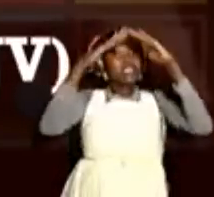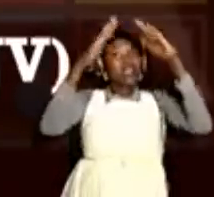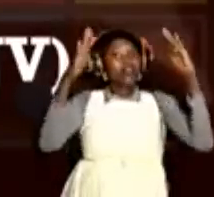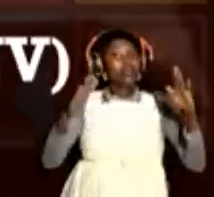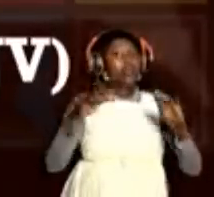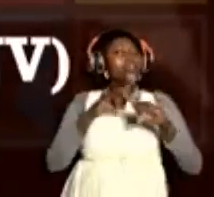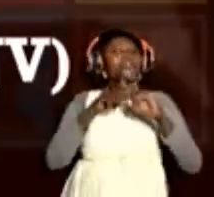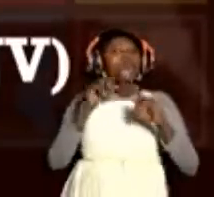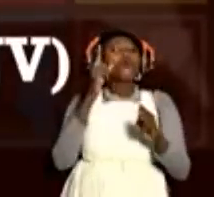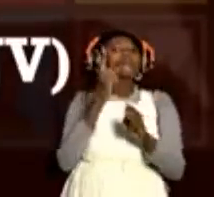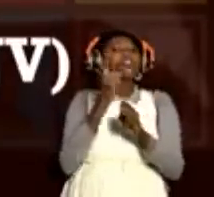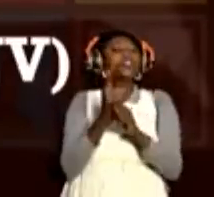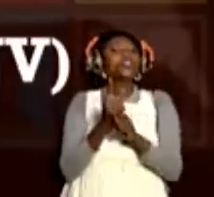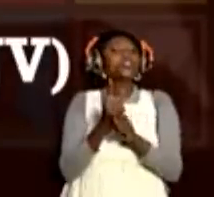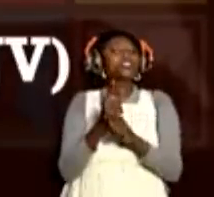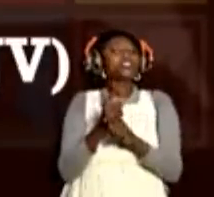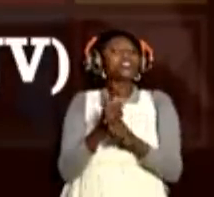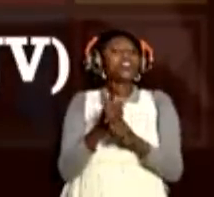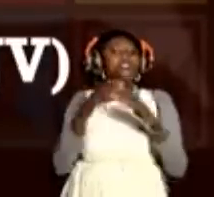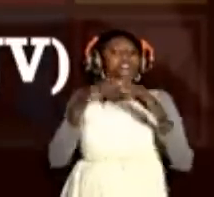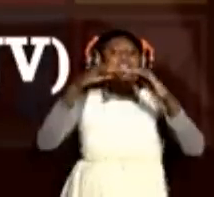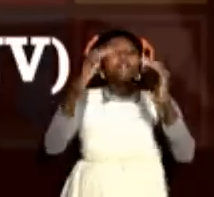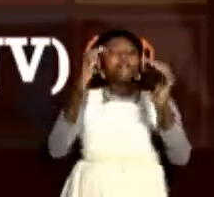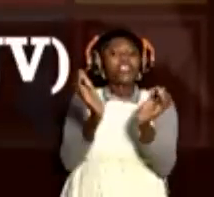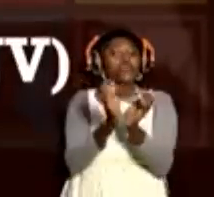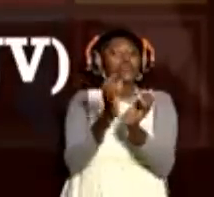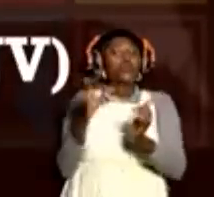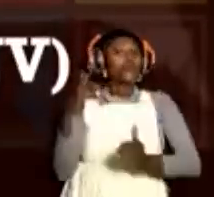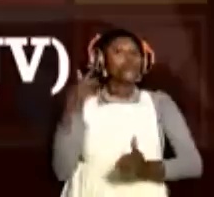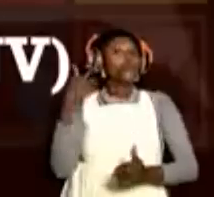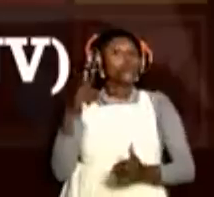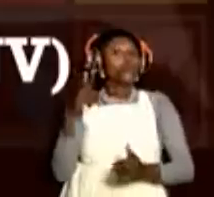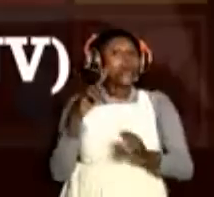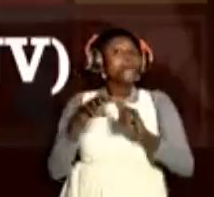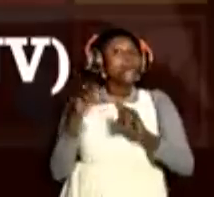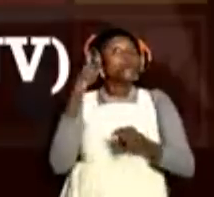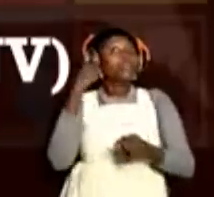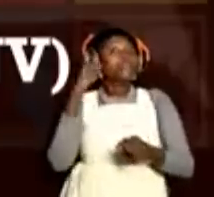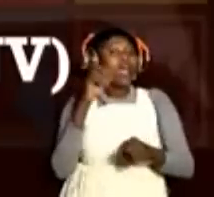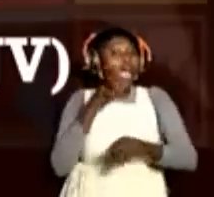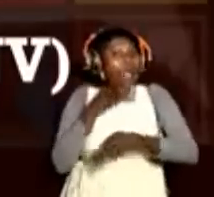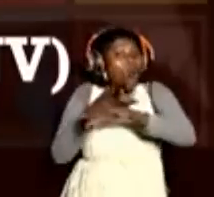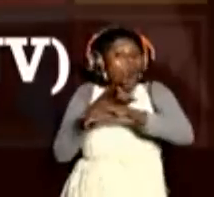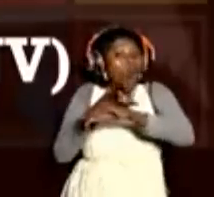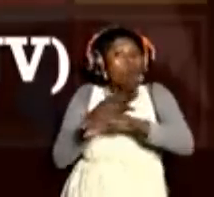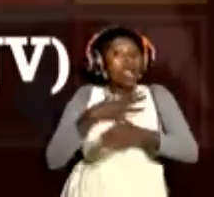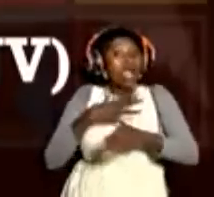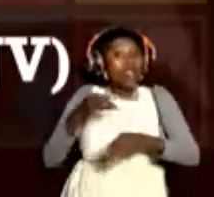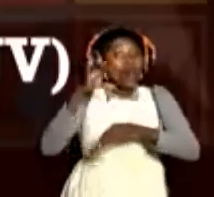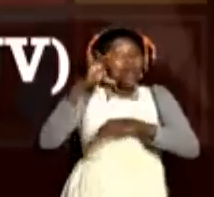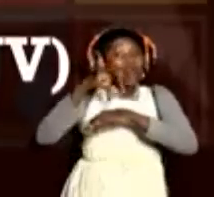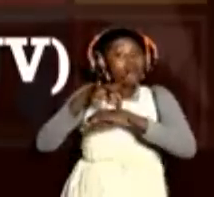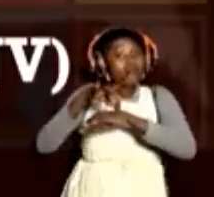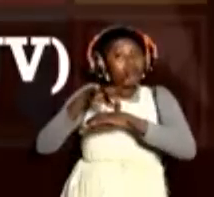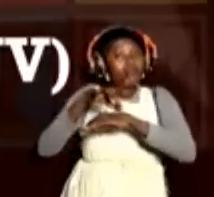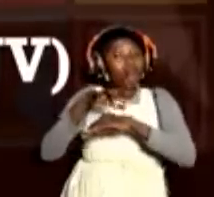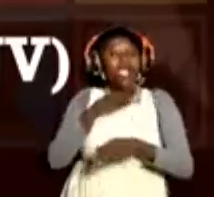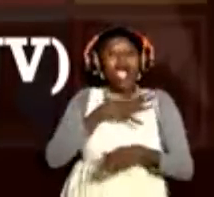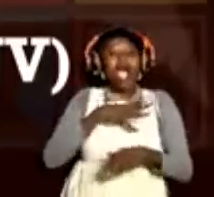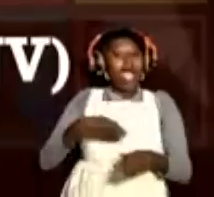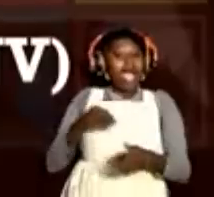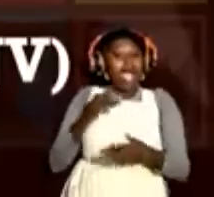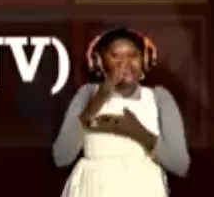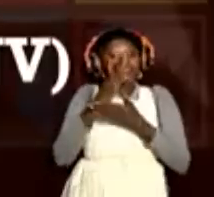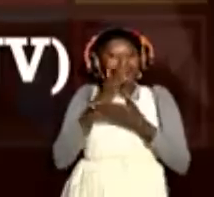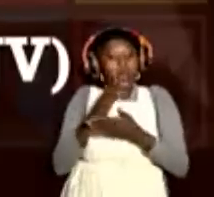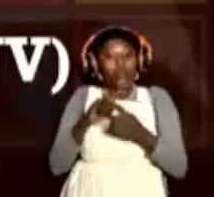vessels of gold and of silver, but also of wood and of earth, and